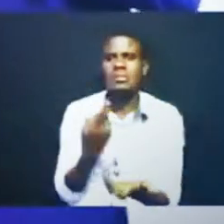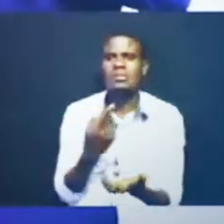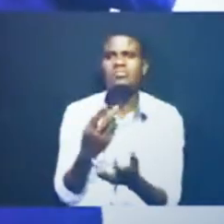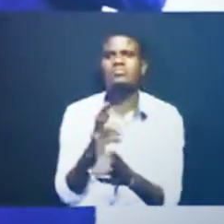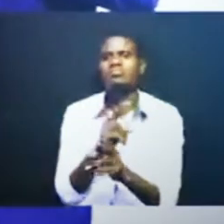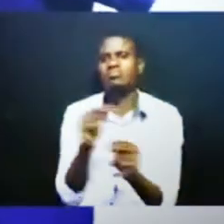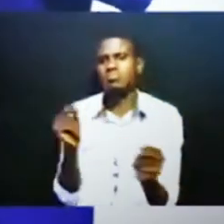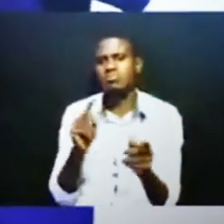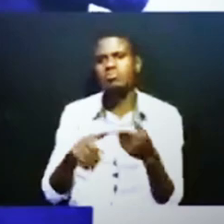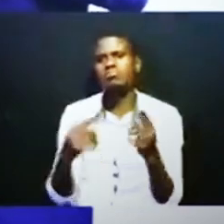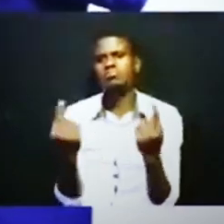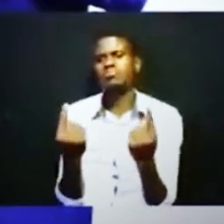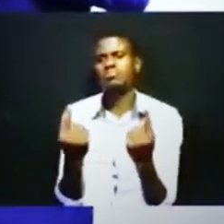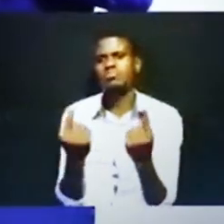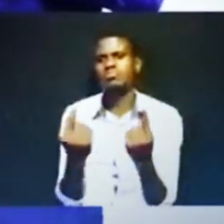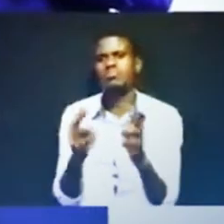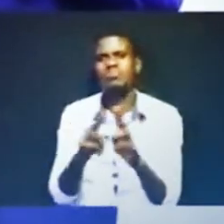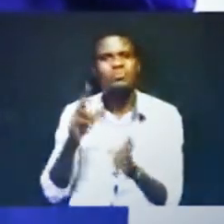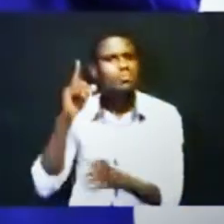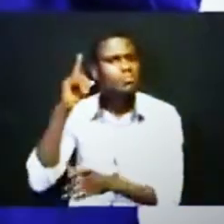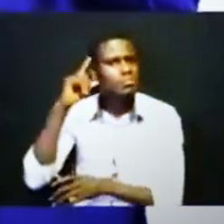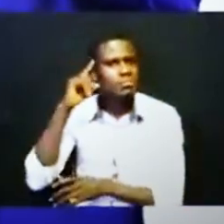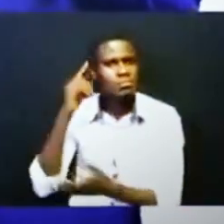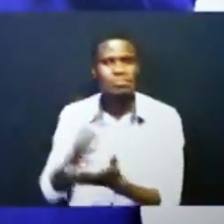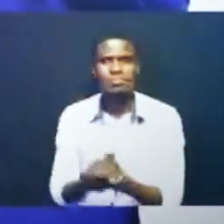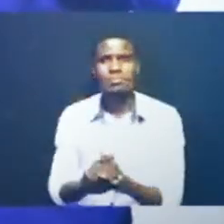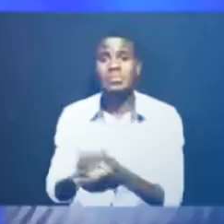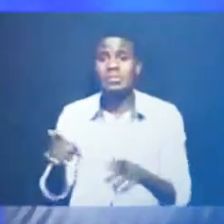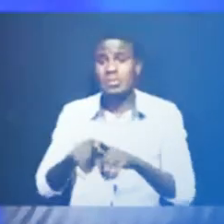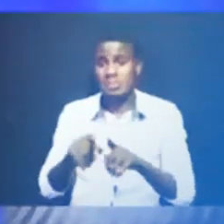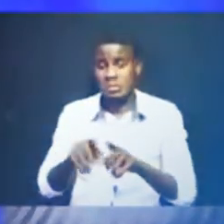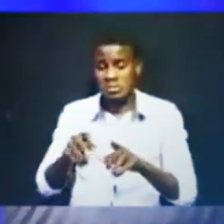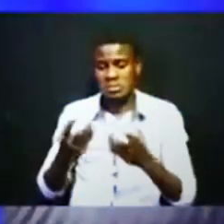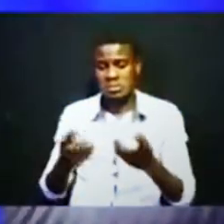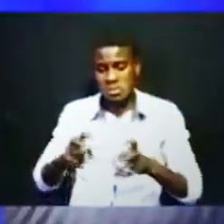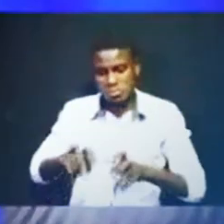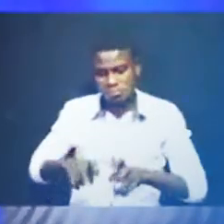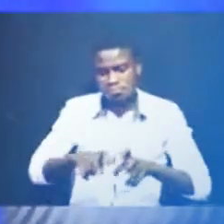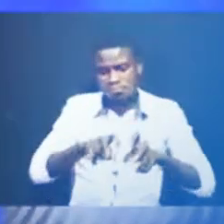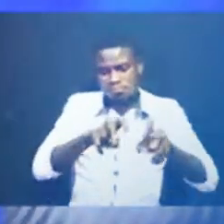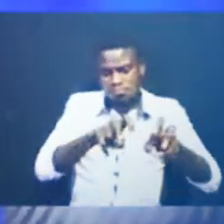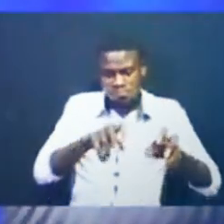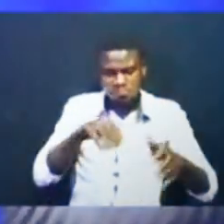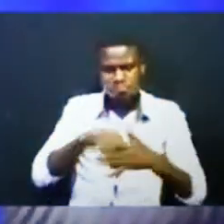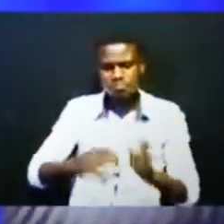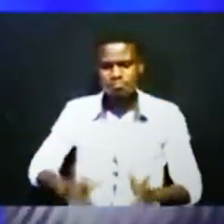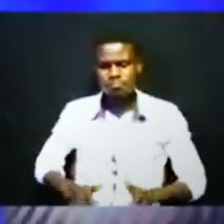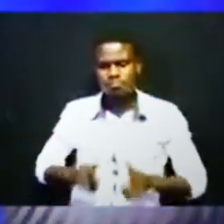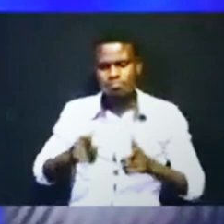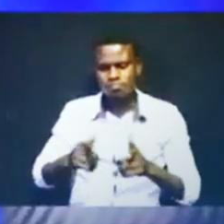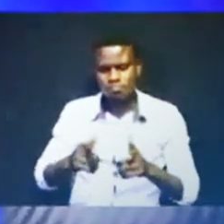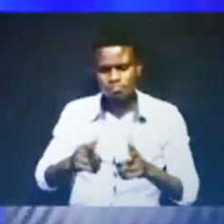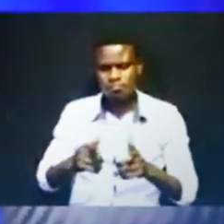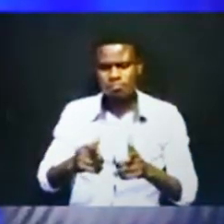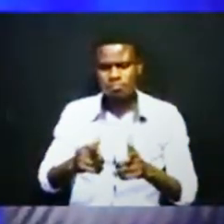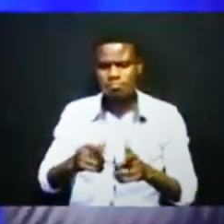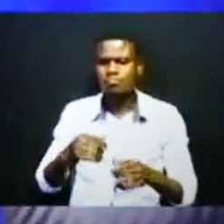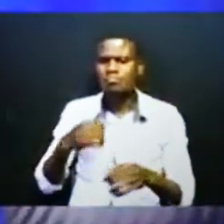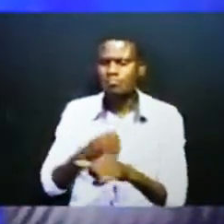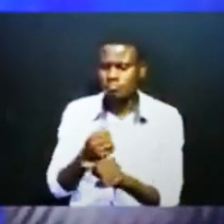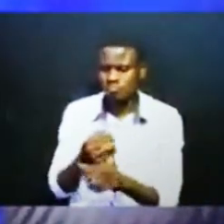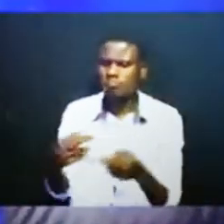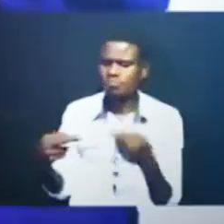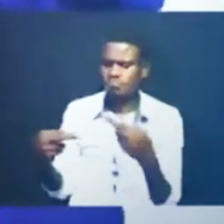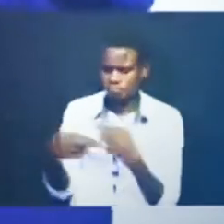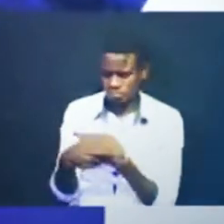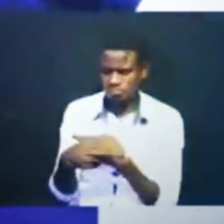So please listen to me. As we travel on the road of life, let's make room